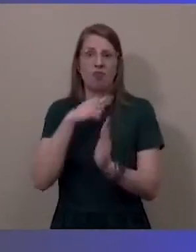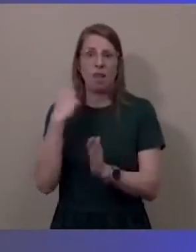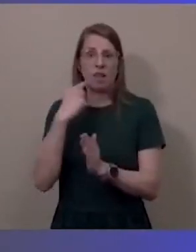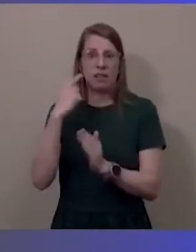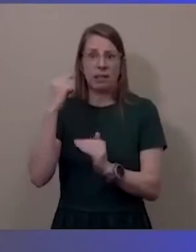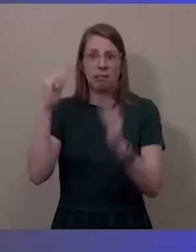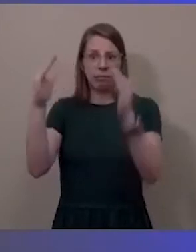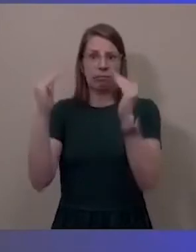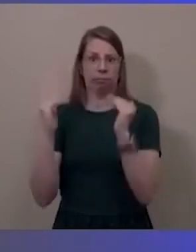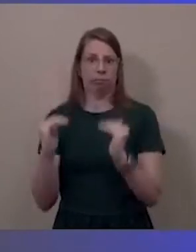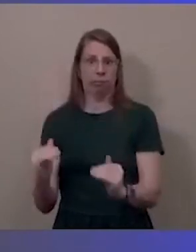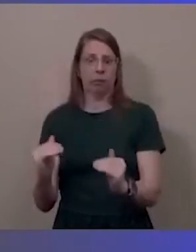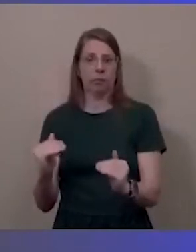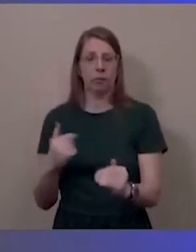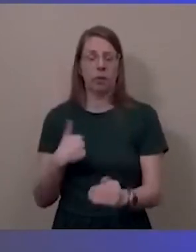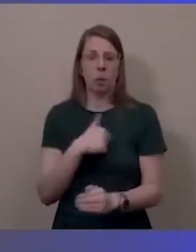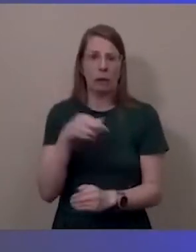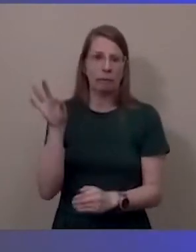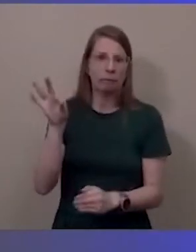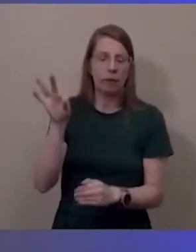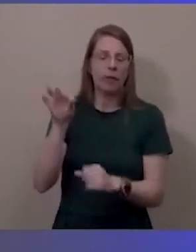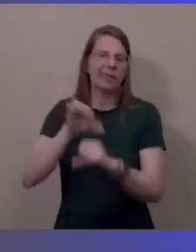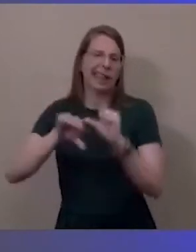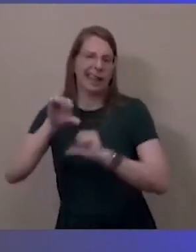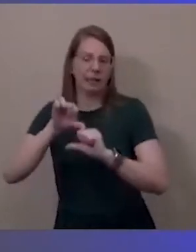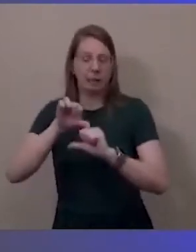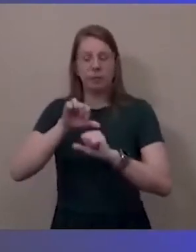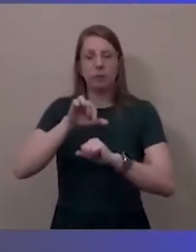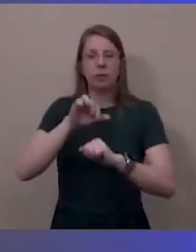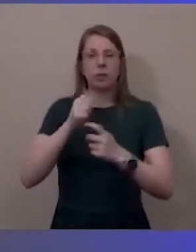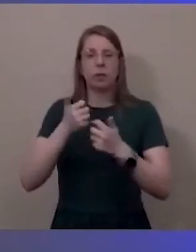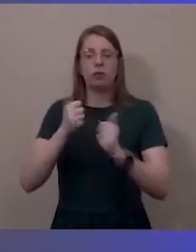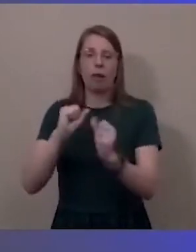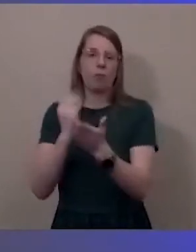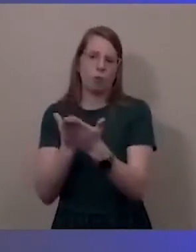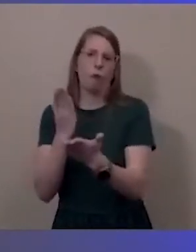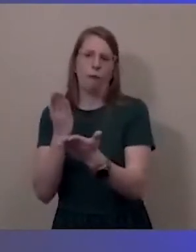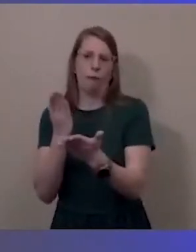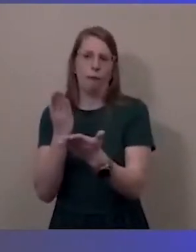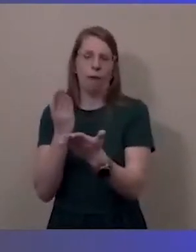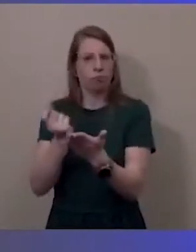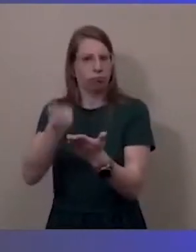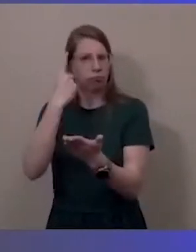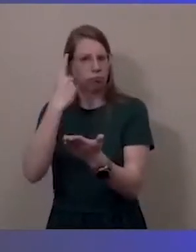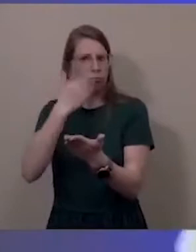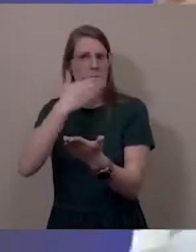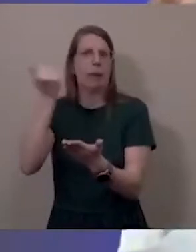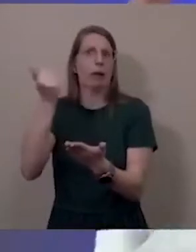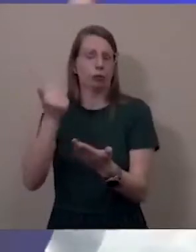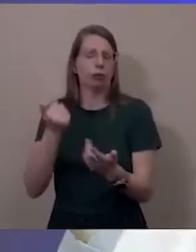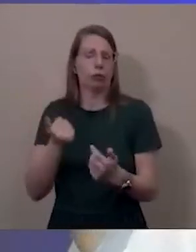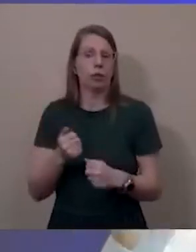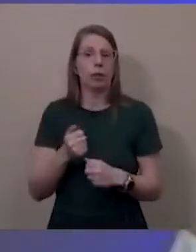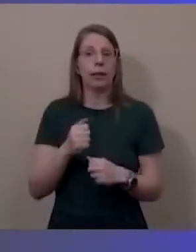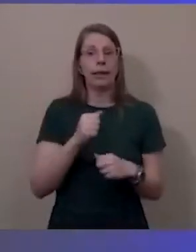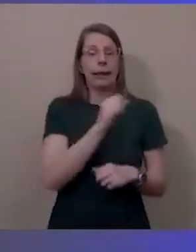we preach, so on the science side, we're trying to really prove it and understand it better. On the clinic side, we preach